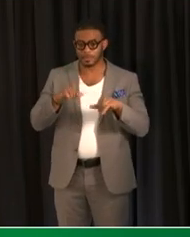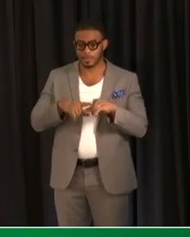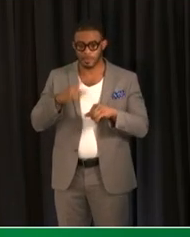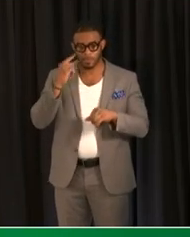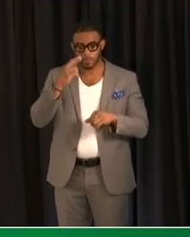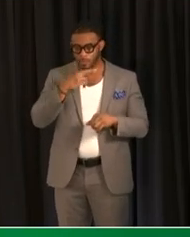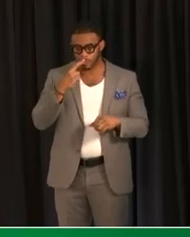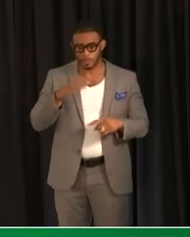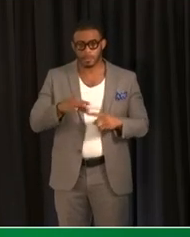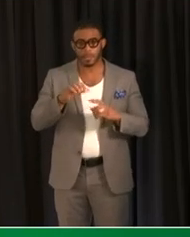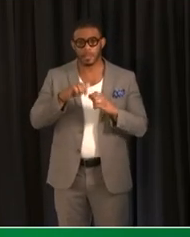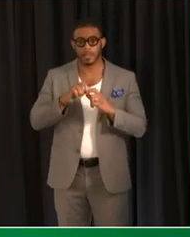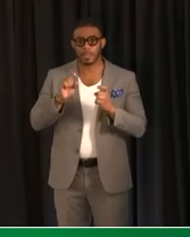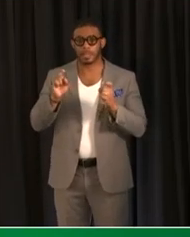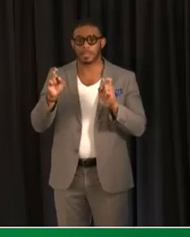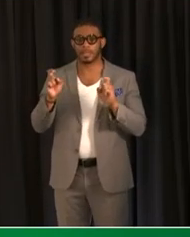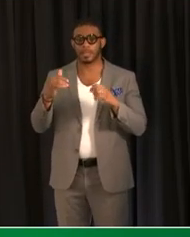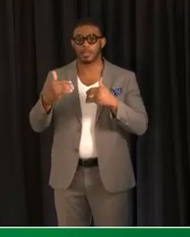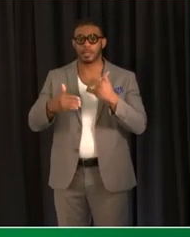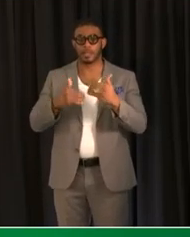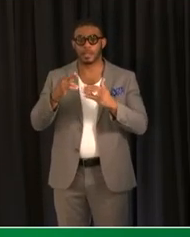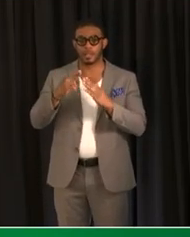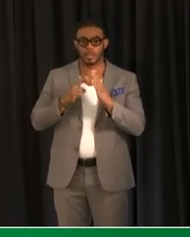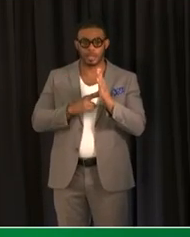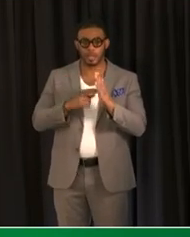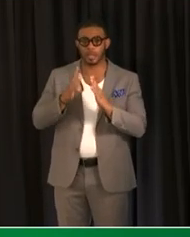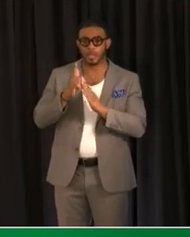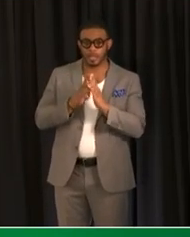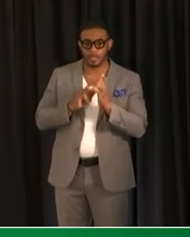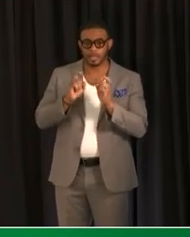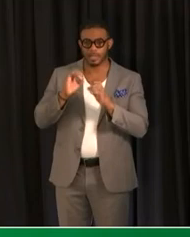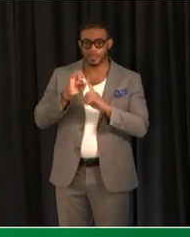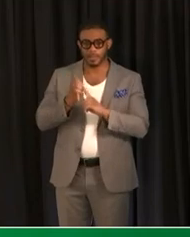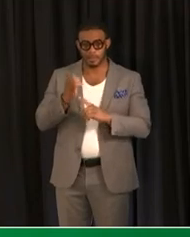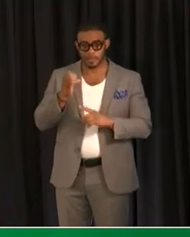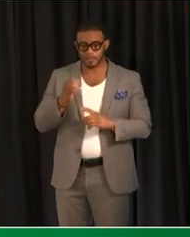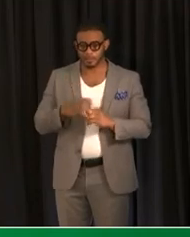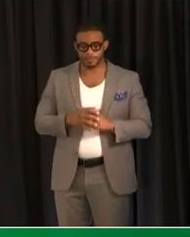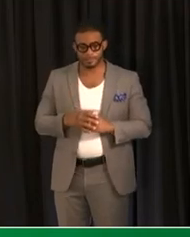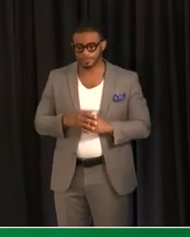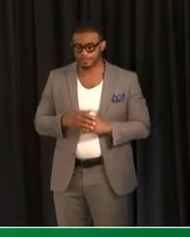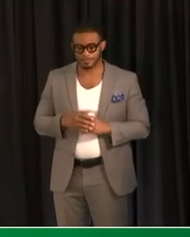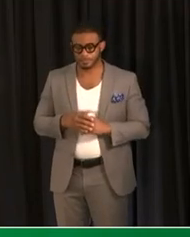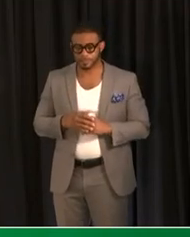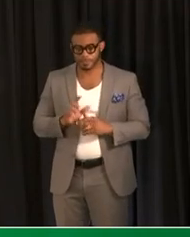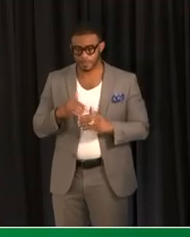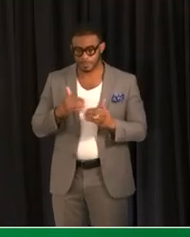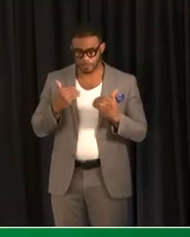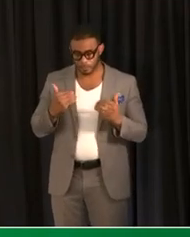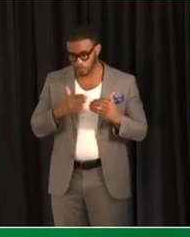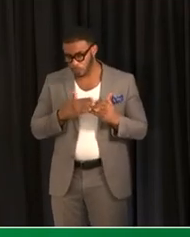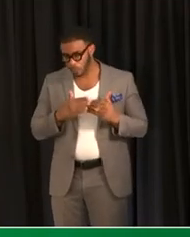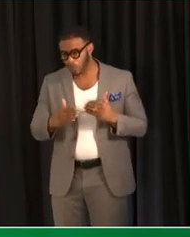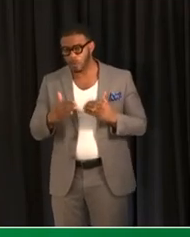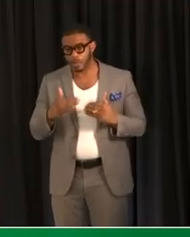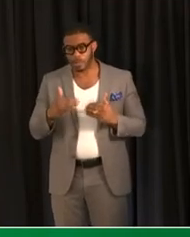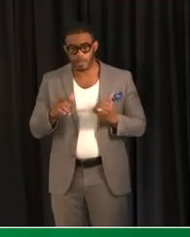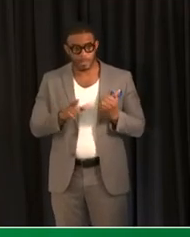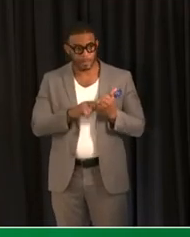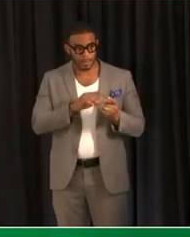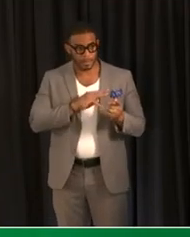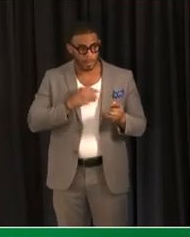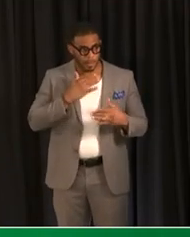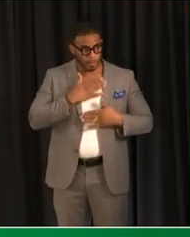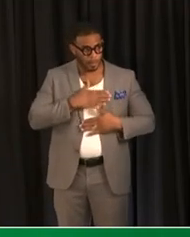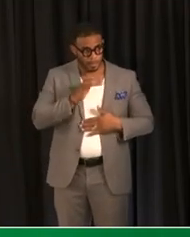once, particularly in a changing regulatory environment. And I think as we move forward, and Deputy